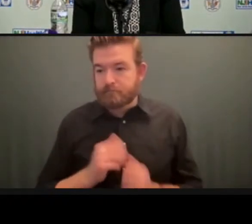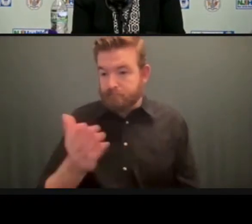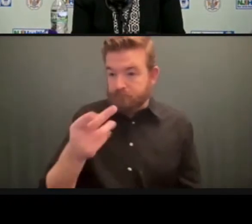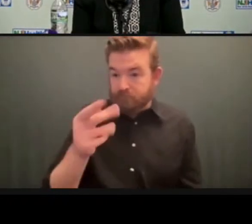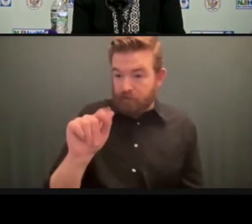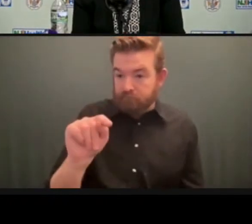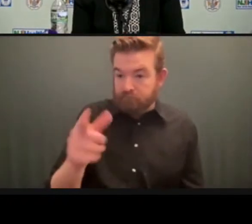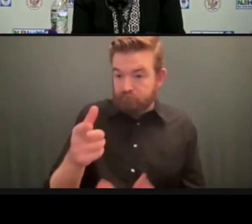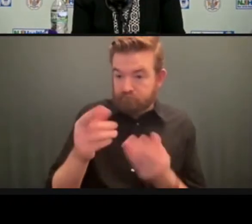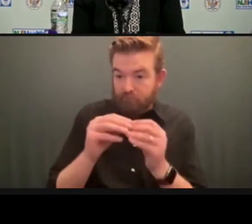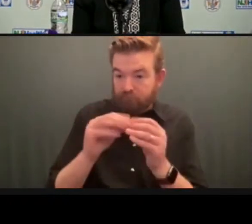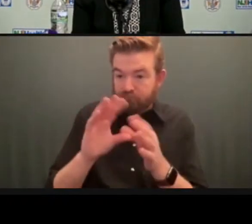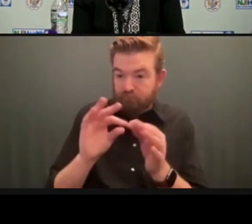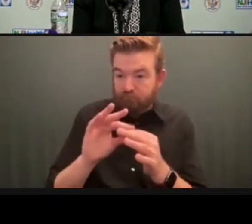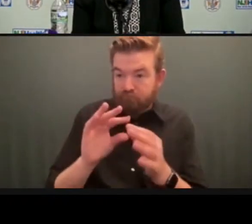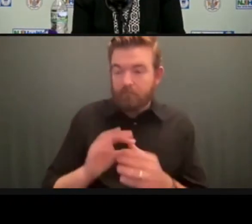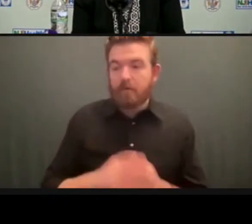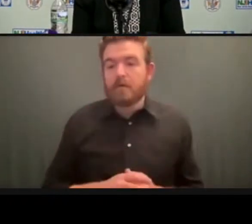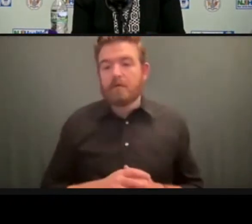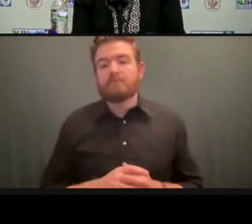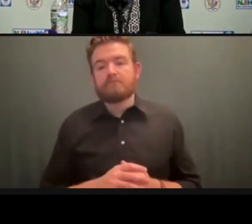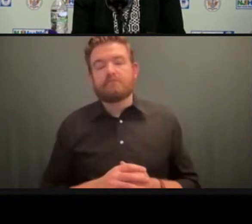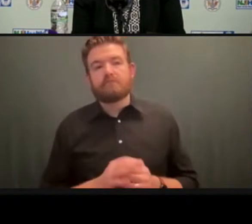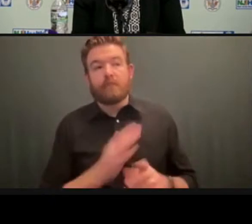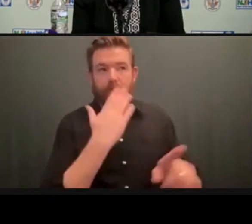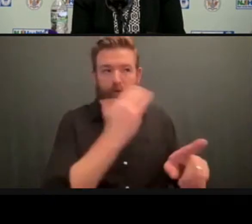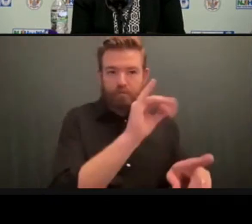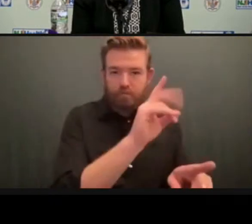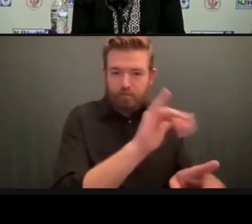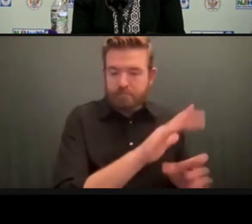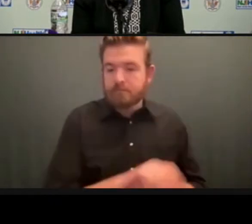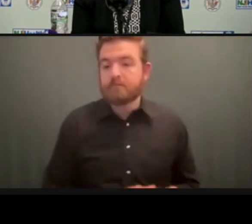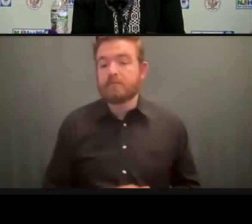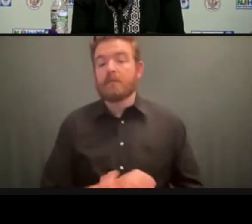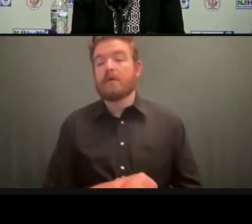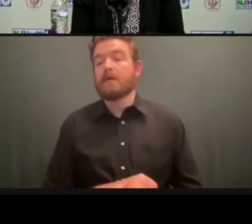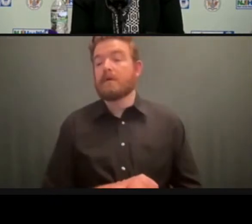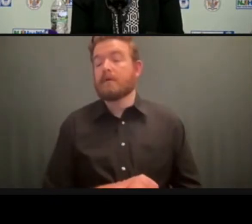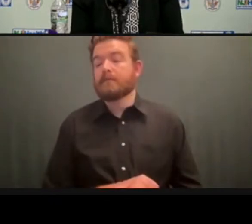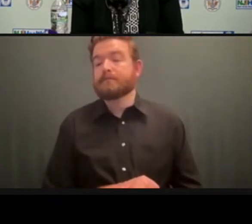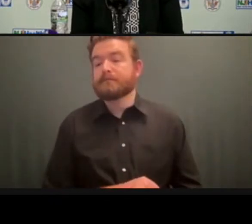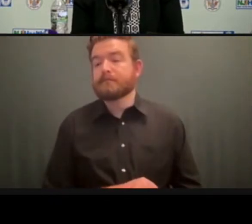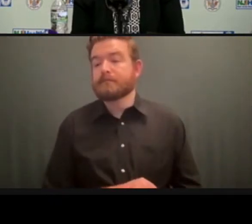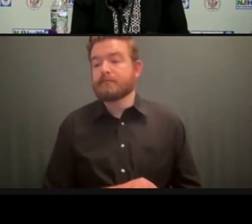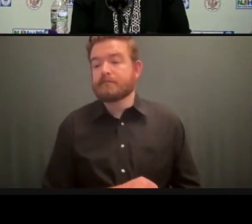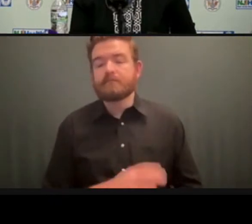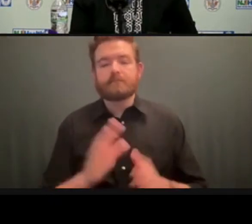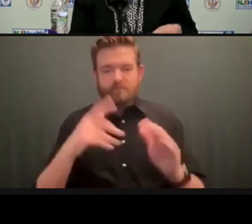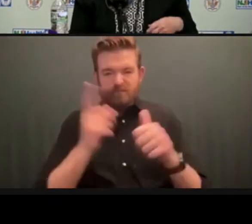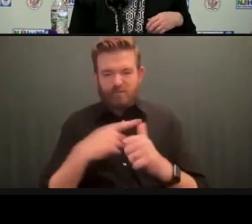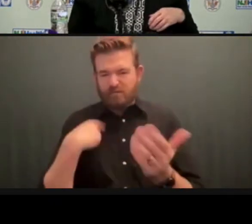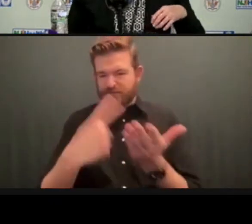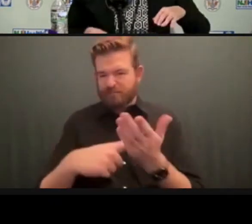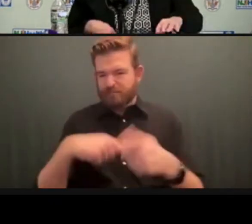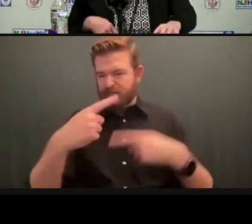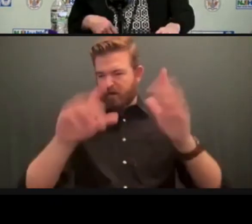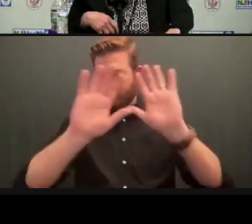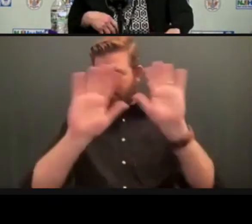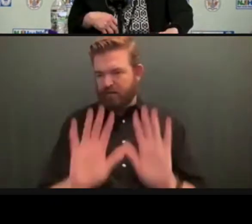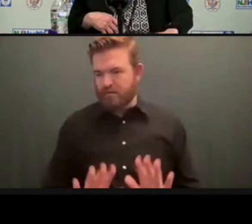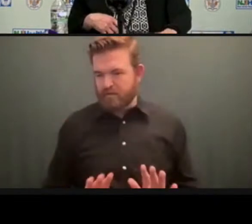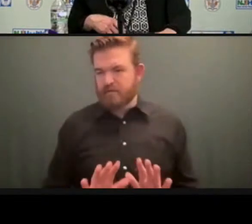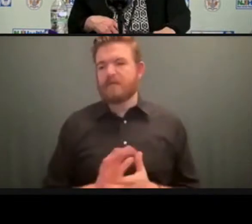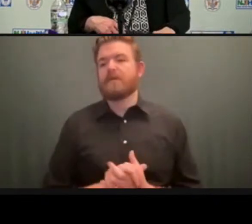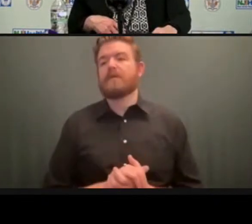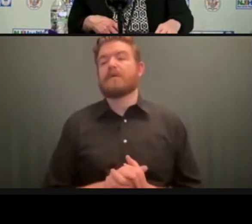Pat, over to you. Thank you, Governor. I will start with the weather. As predicted by the National Weather Service, the